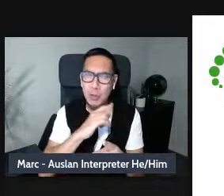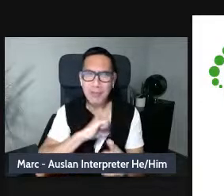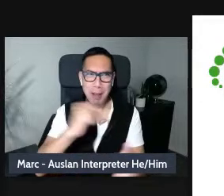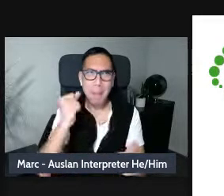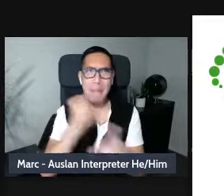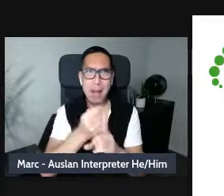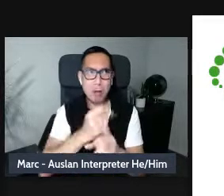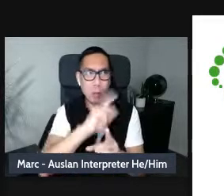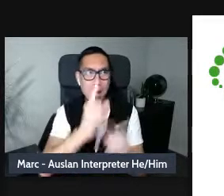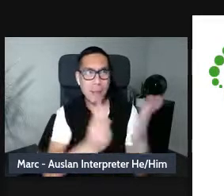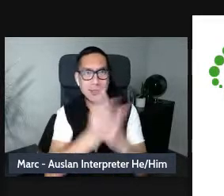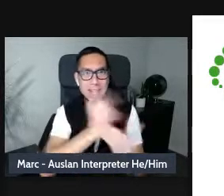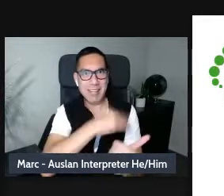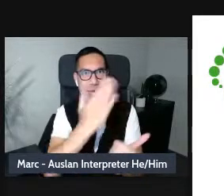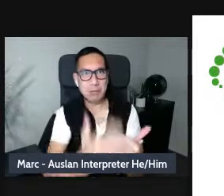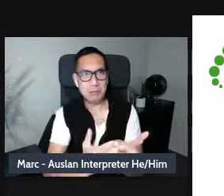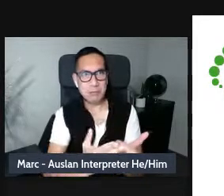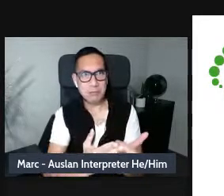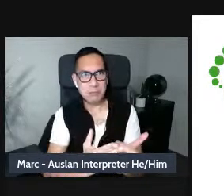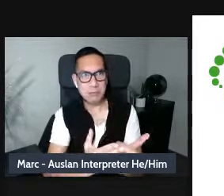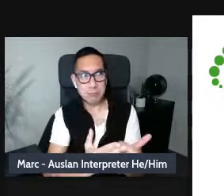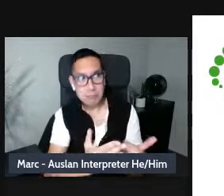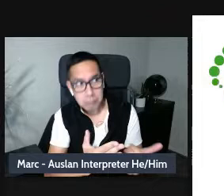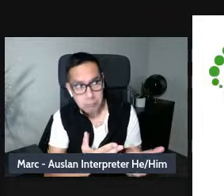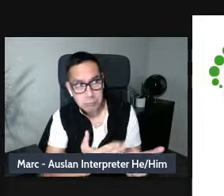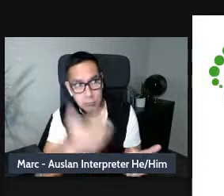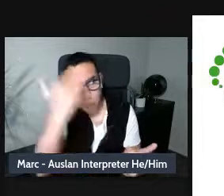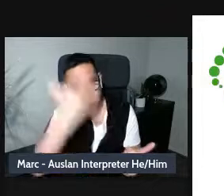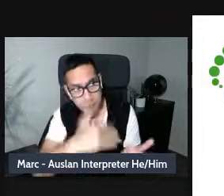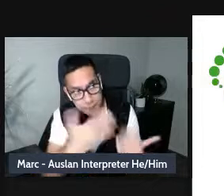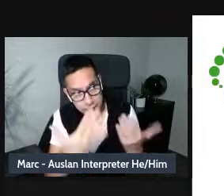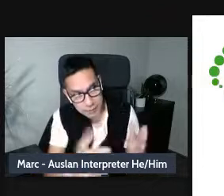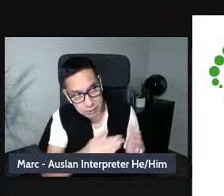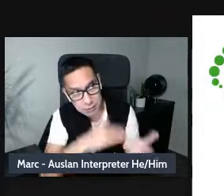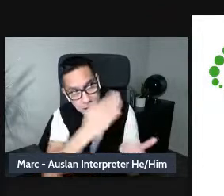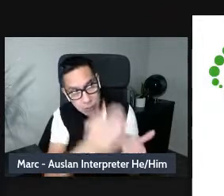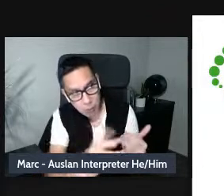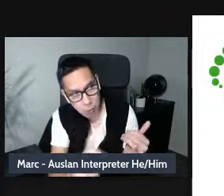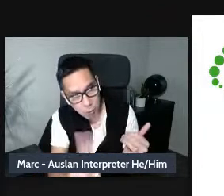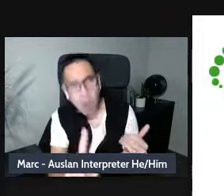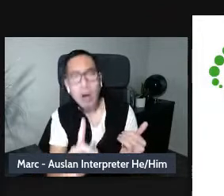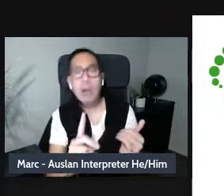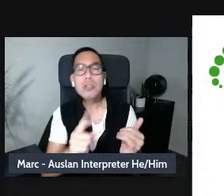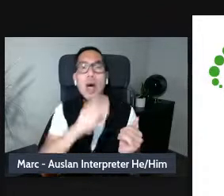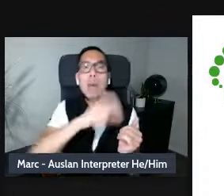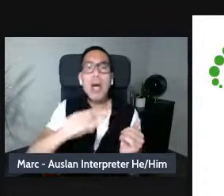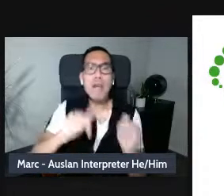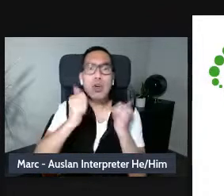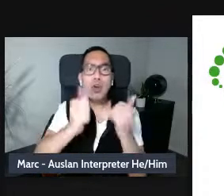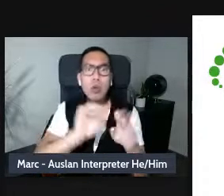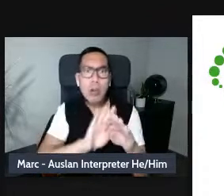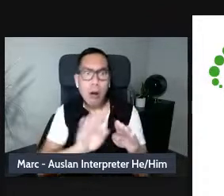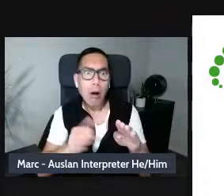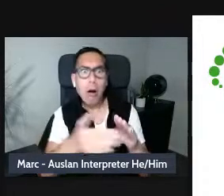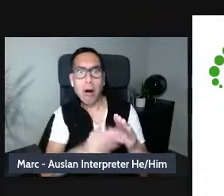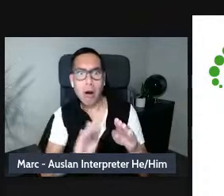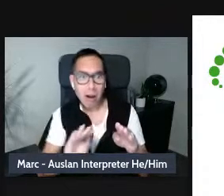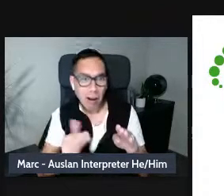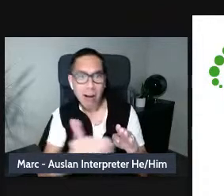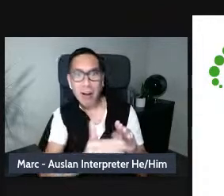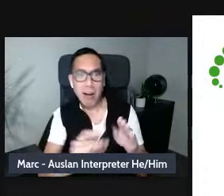outcome after stroke, in that patients that have good collateral blood flow have a larger penumbra that can last